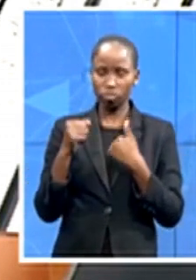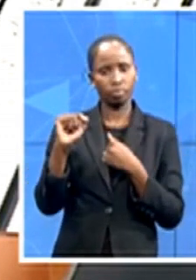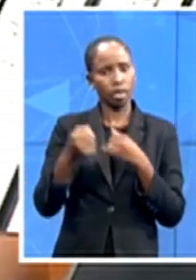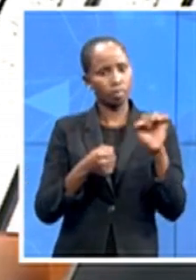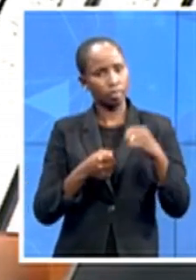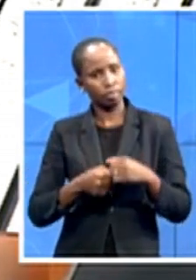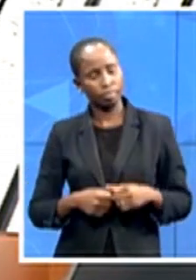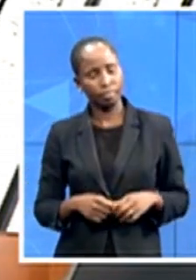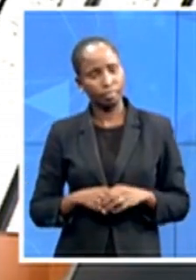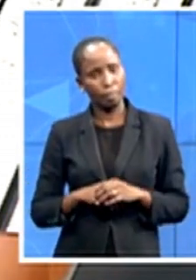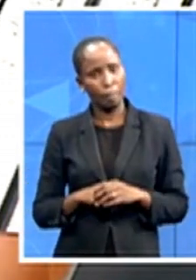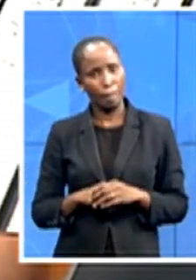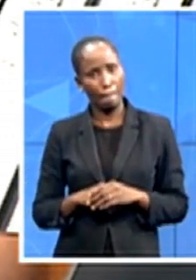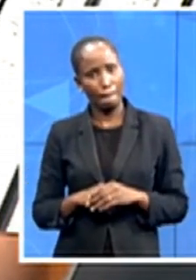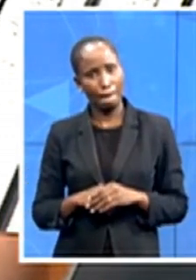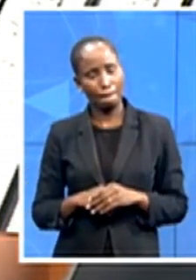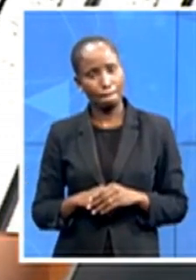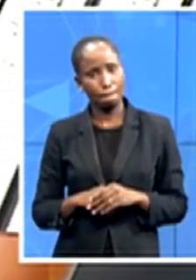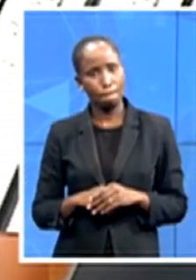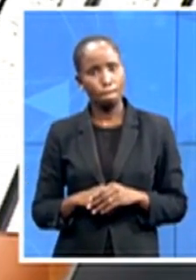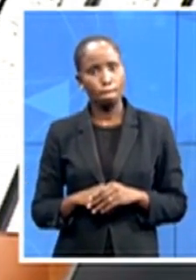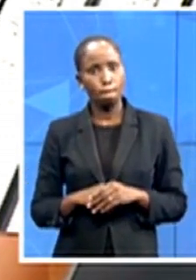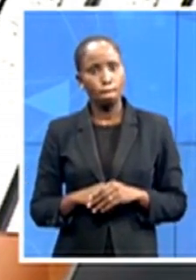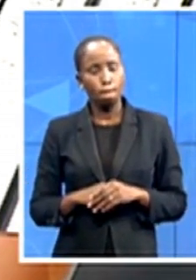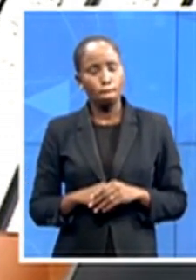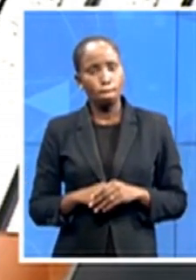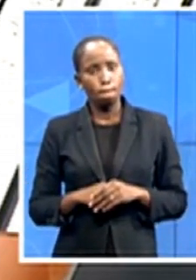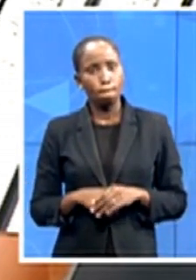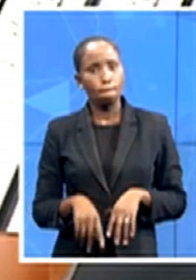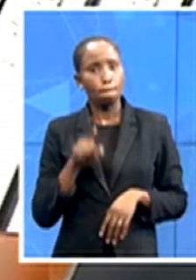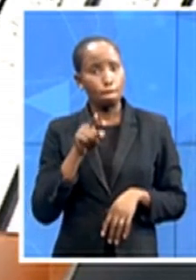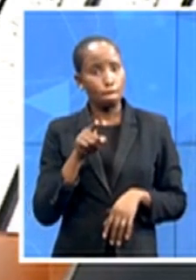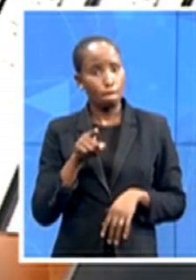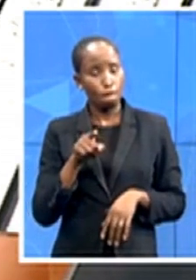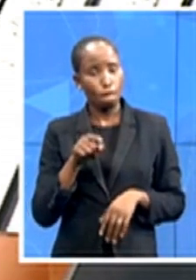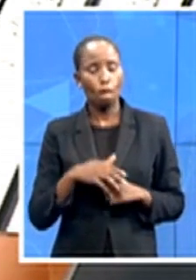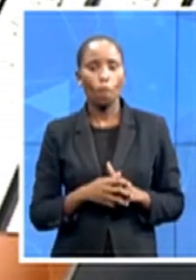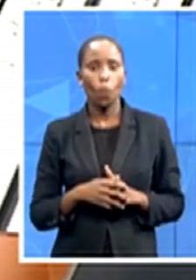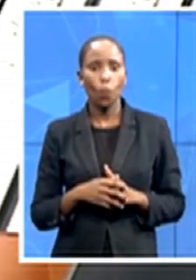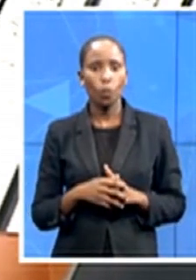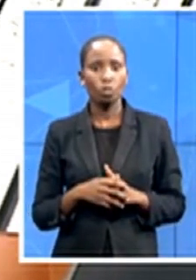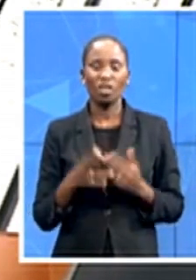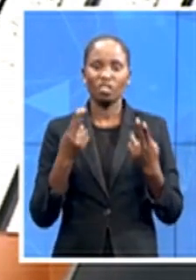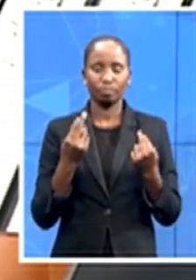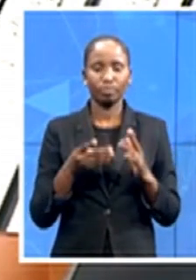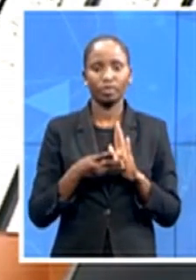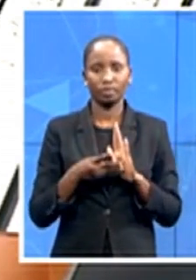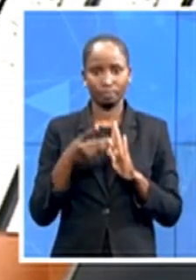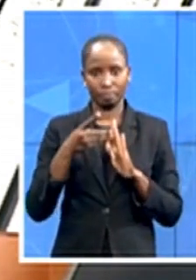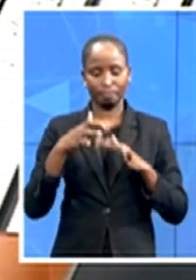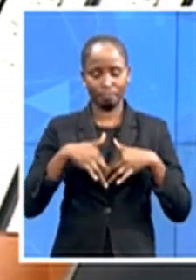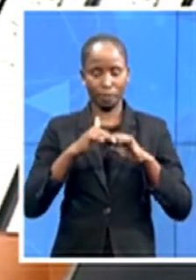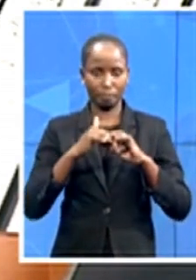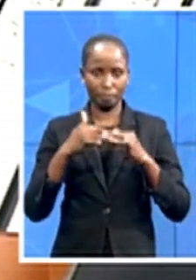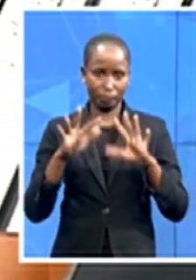This is a very current development that we're fostering. As this commission